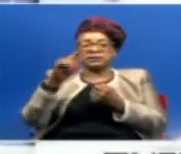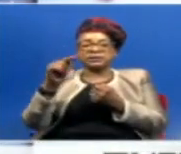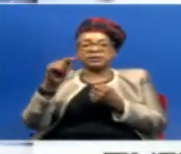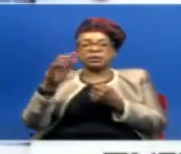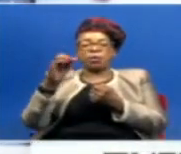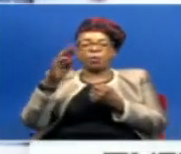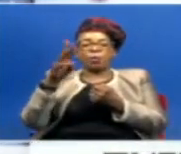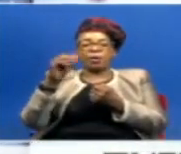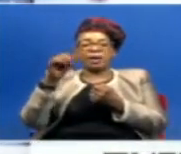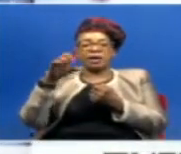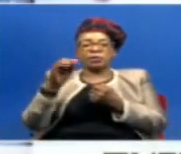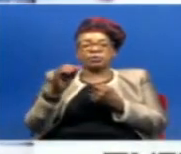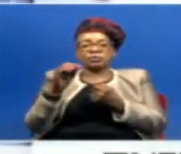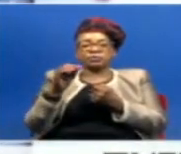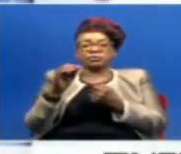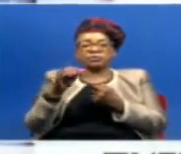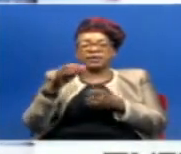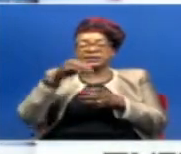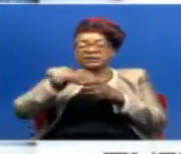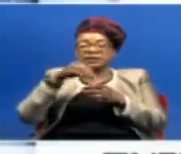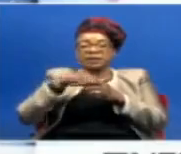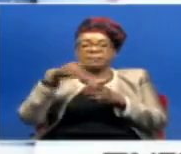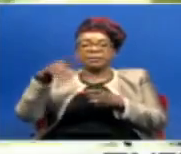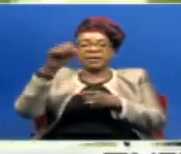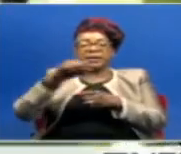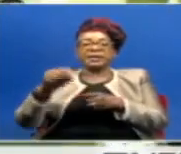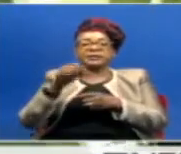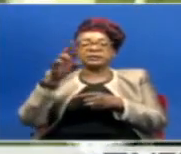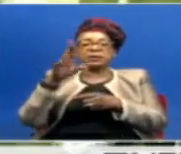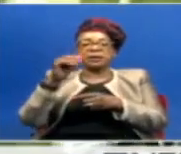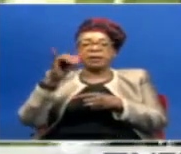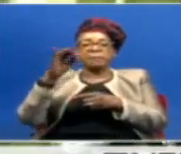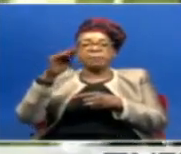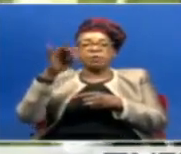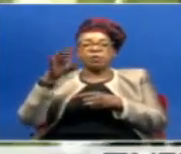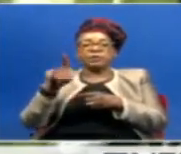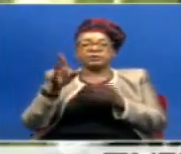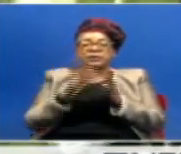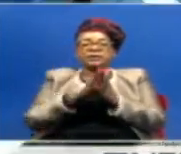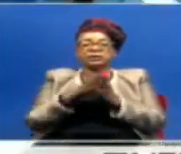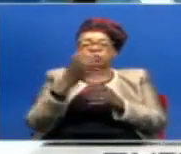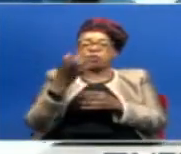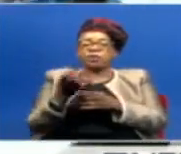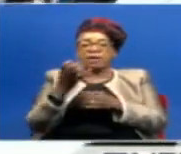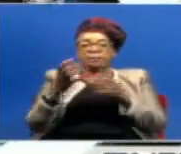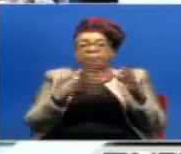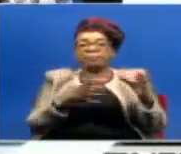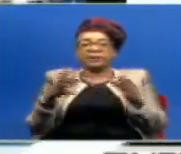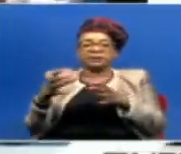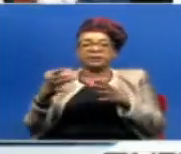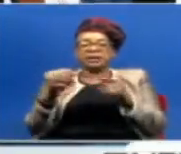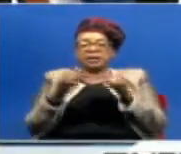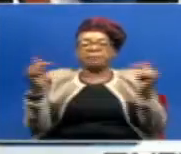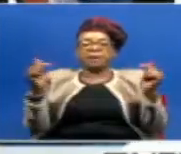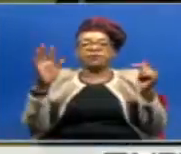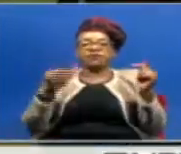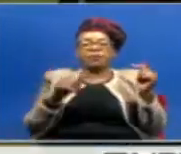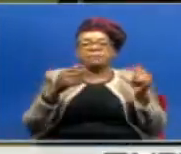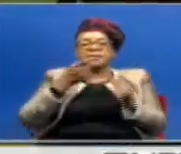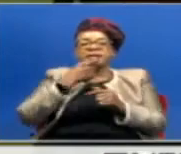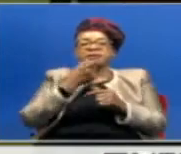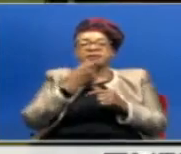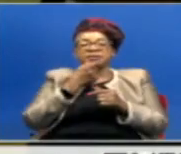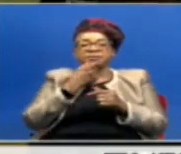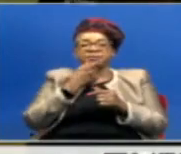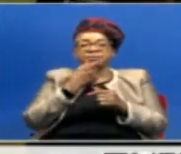Owalo, Interior PS Raymond Omolo, and ODM party rebels from Nyanza. The president rallied